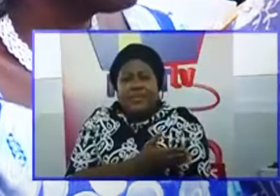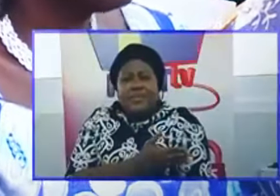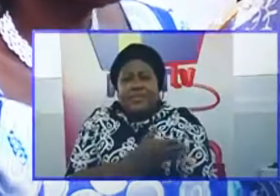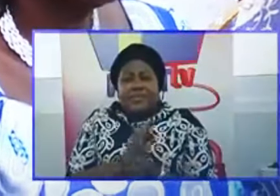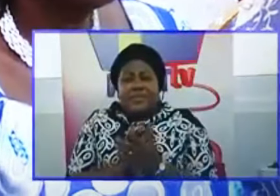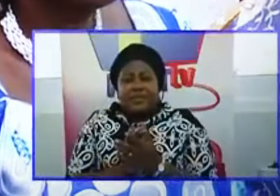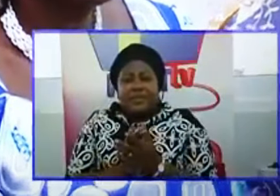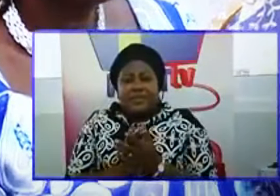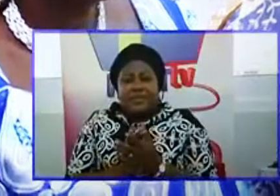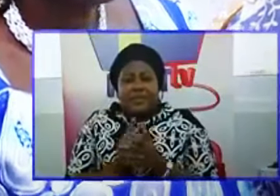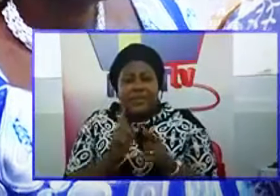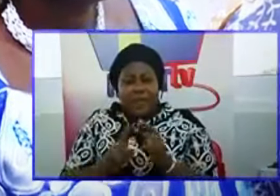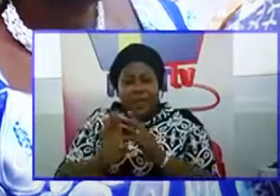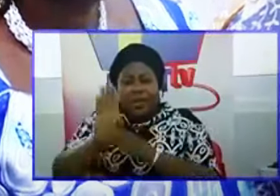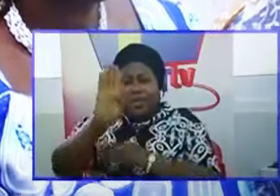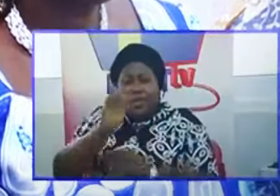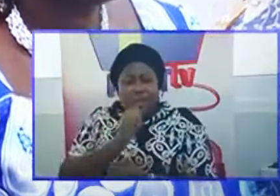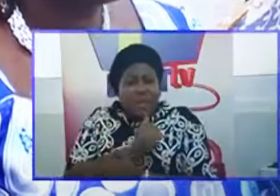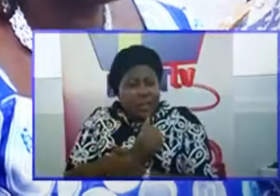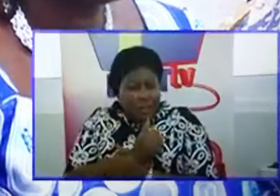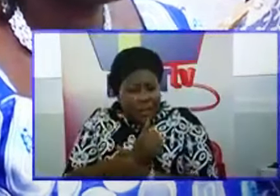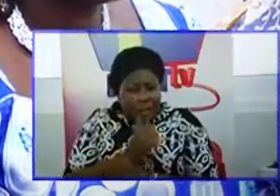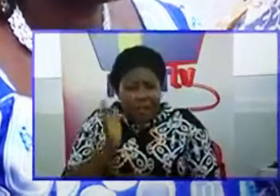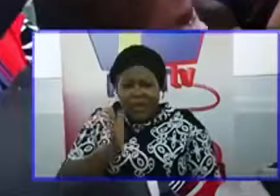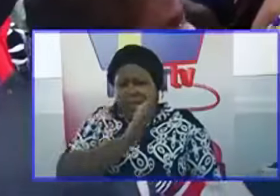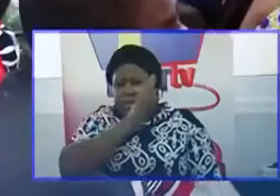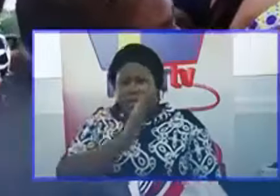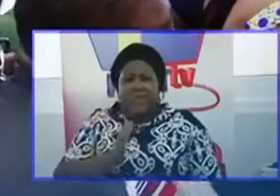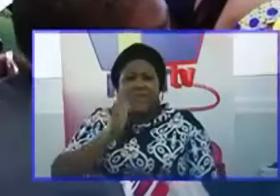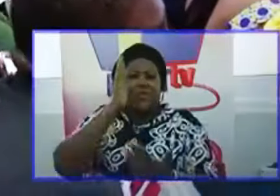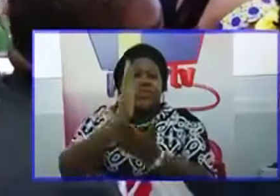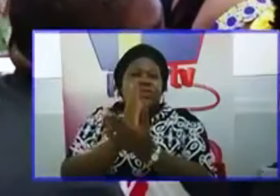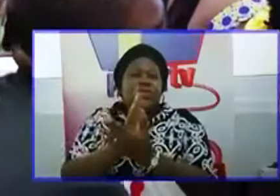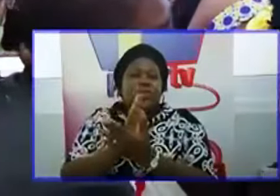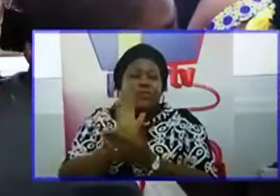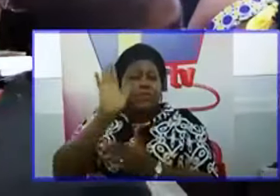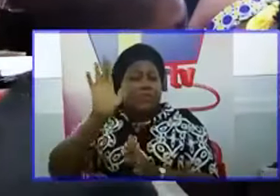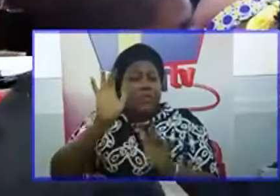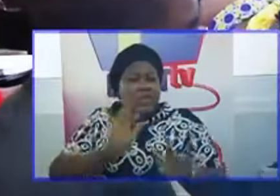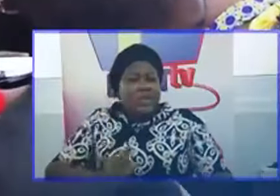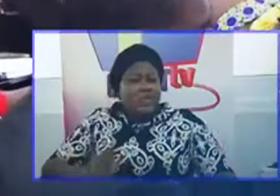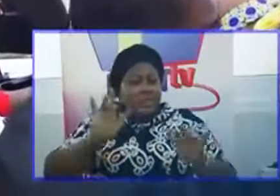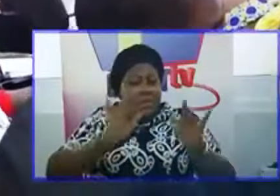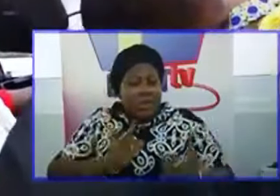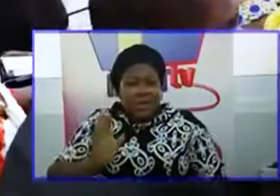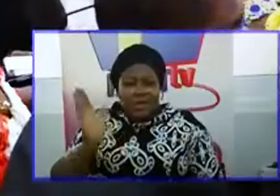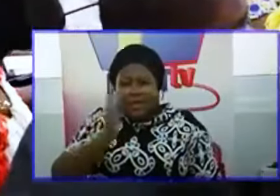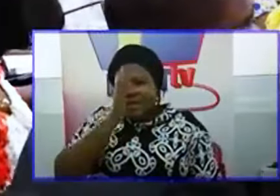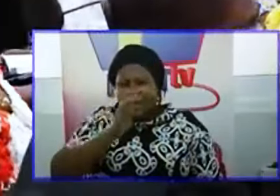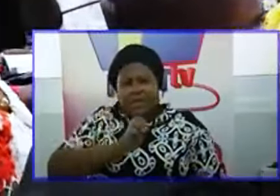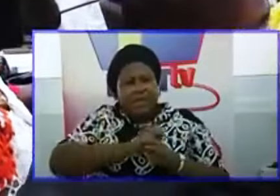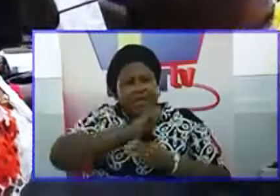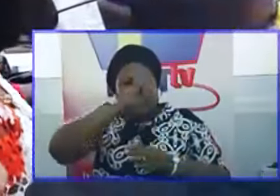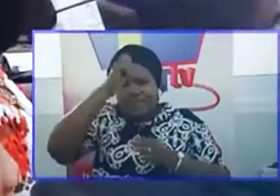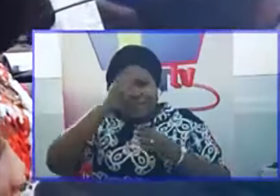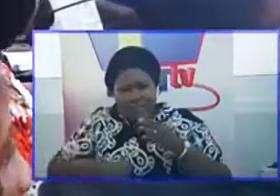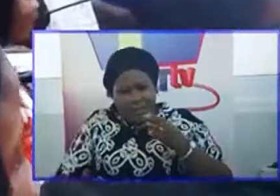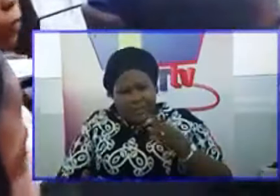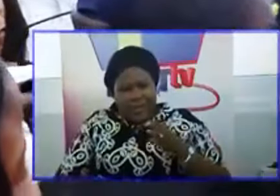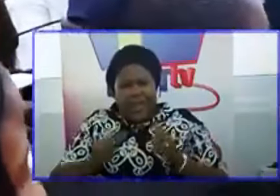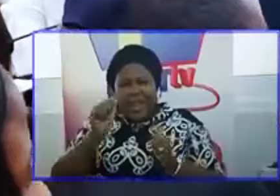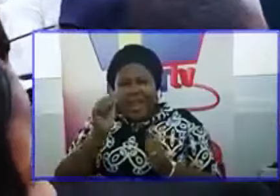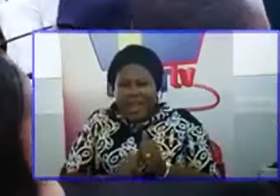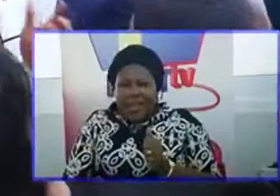The steadfast love of the Lord never ceases. His mercies never come to an end. They are new